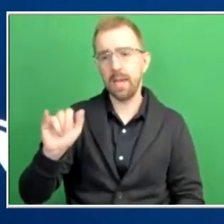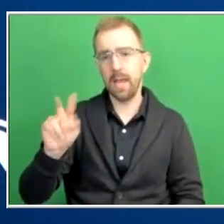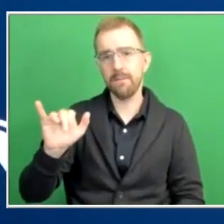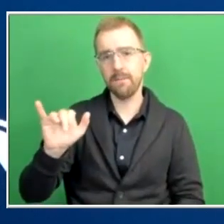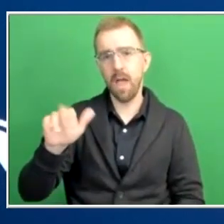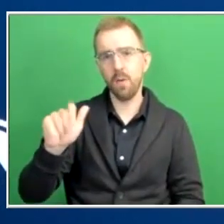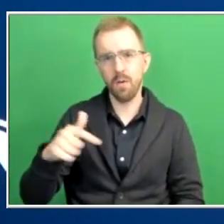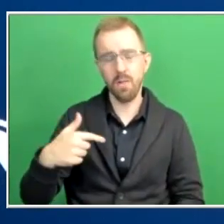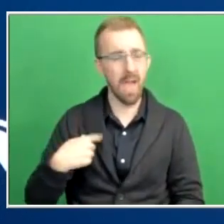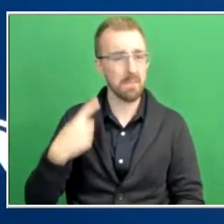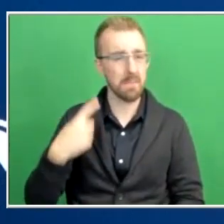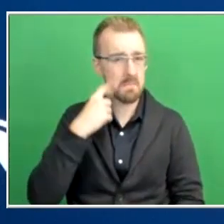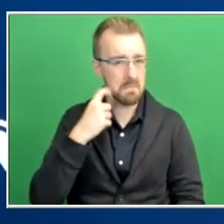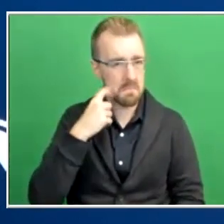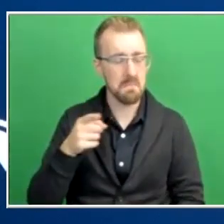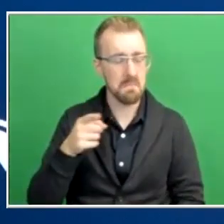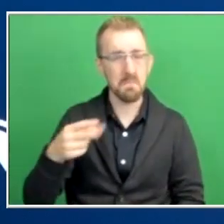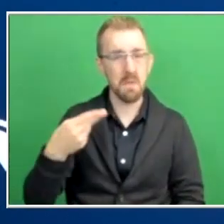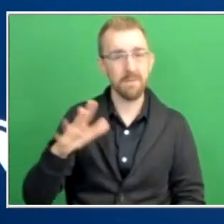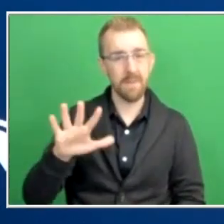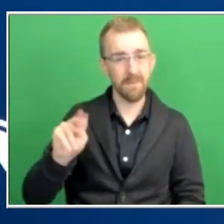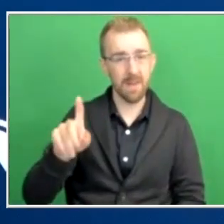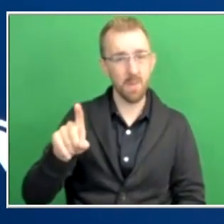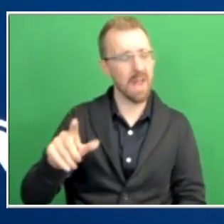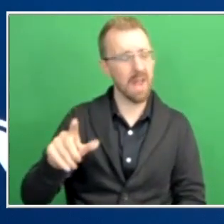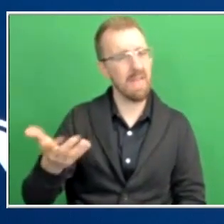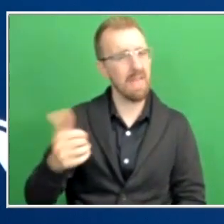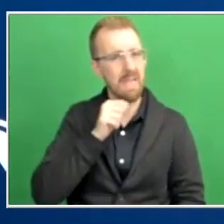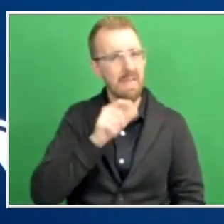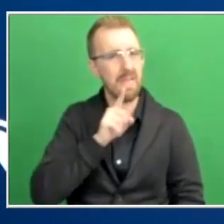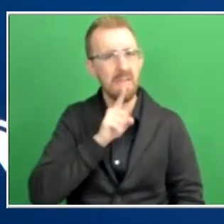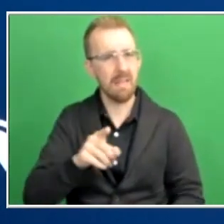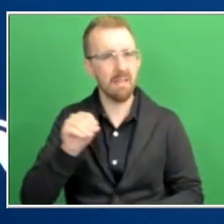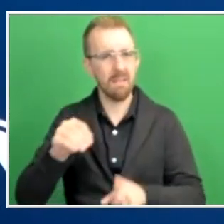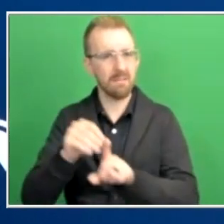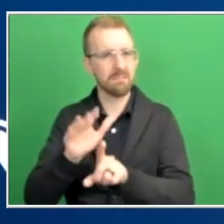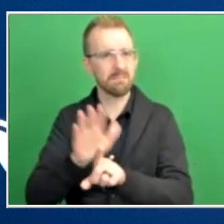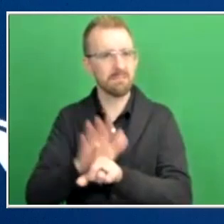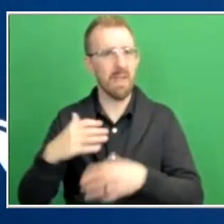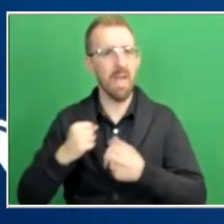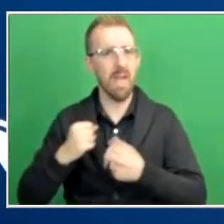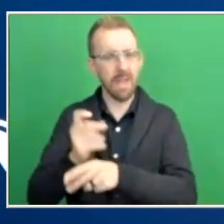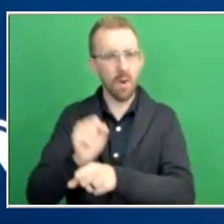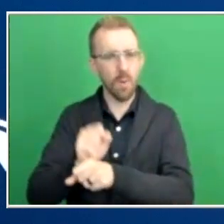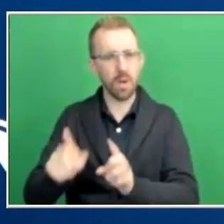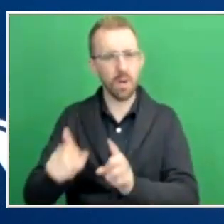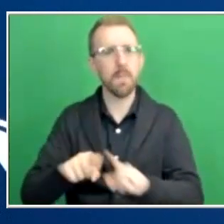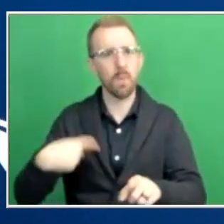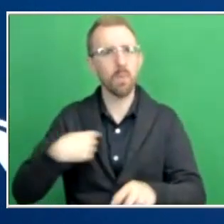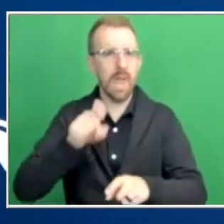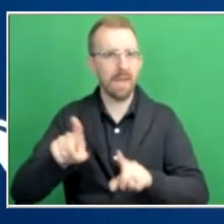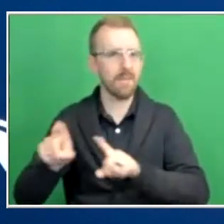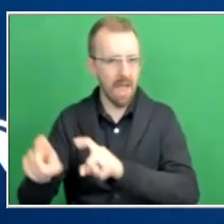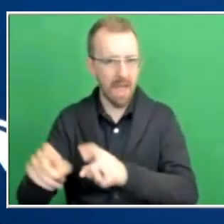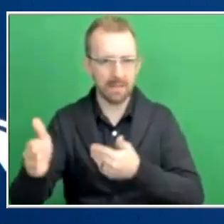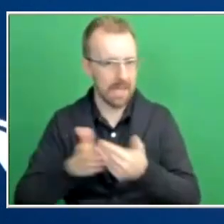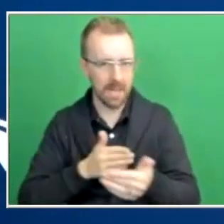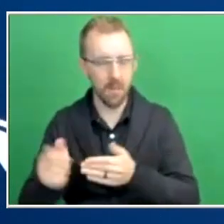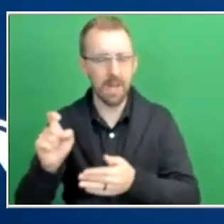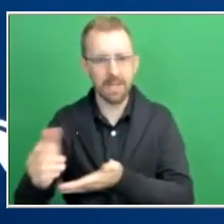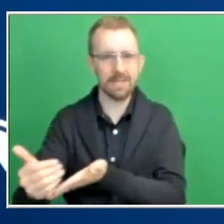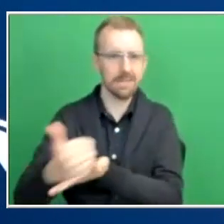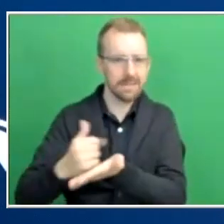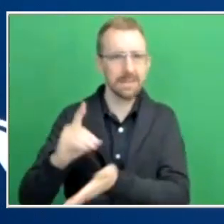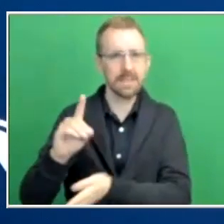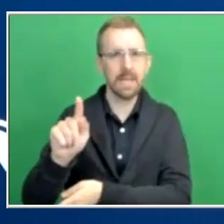this was actually H5N1 in those exposed healthcare workers, but we do need to ask the questions. We do need to get the data, and when